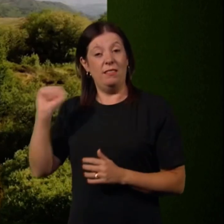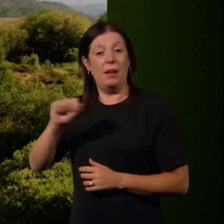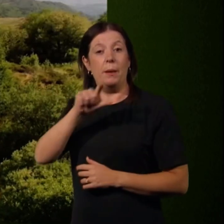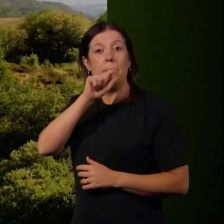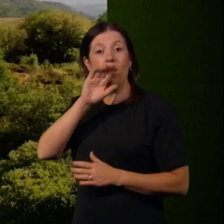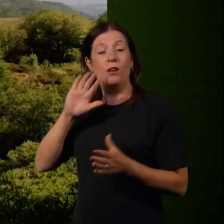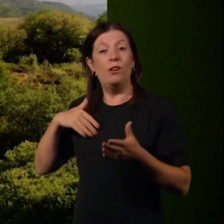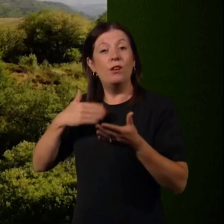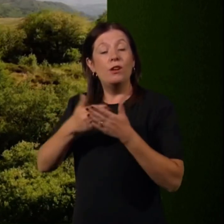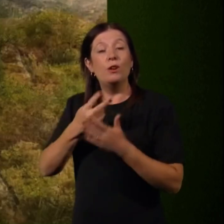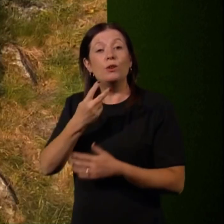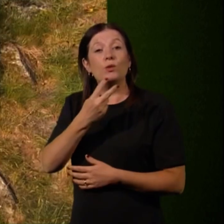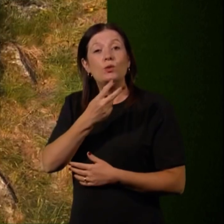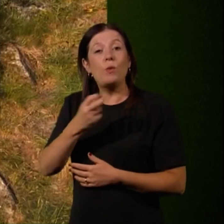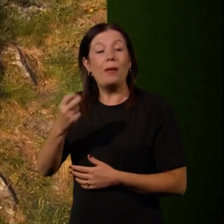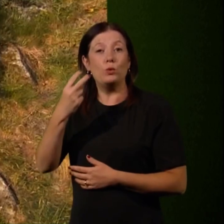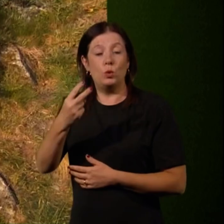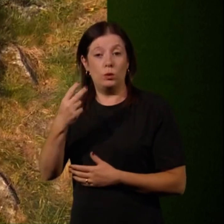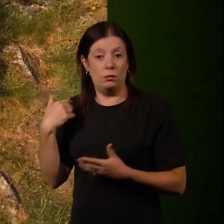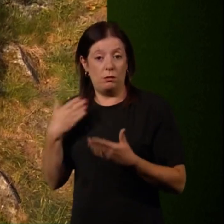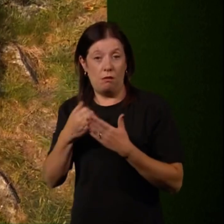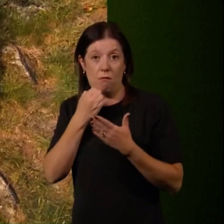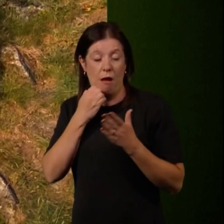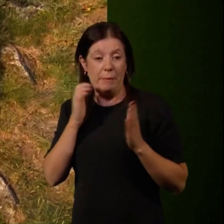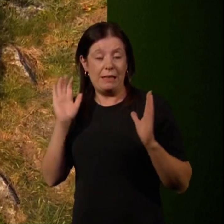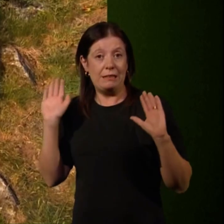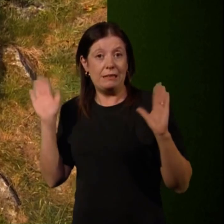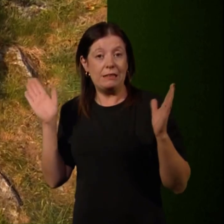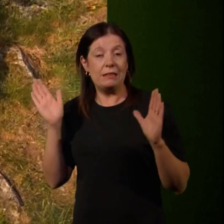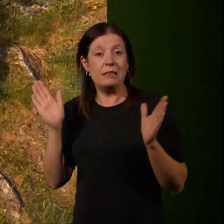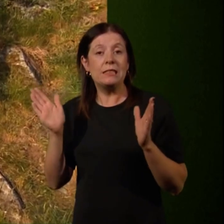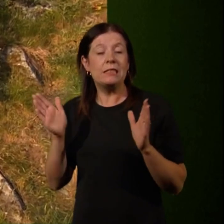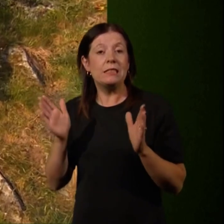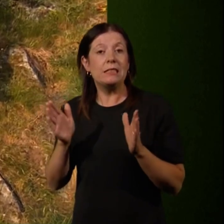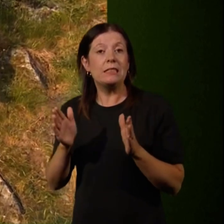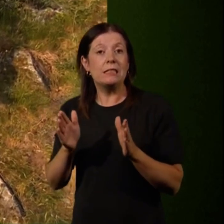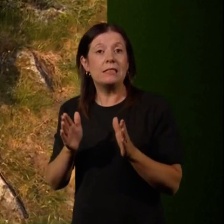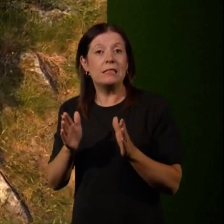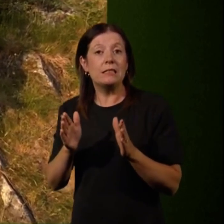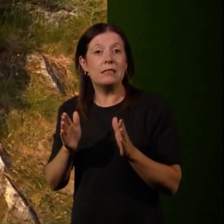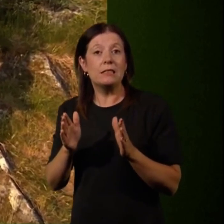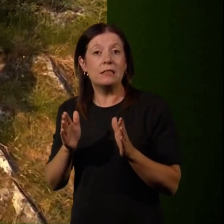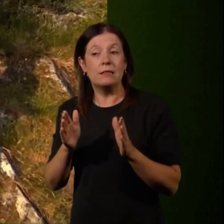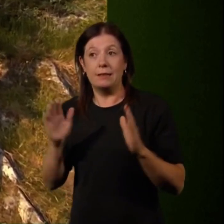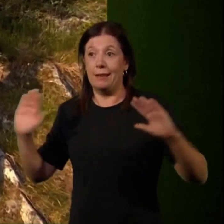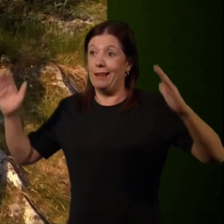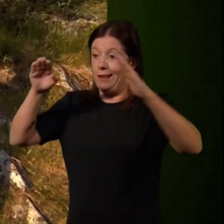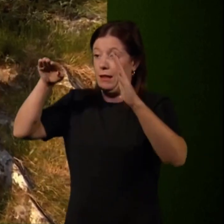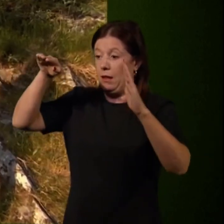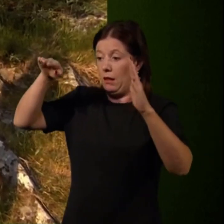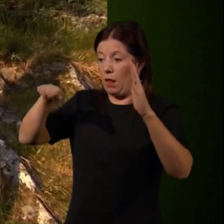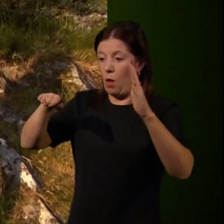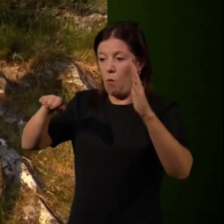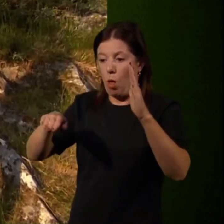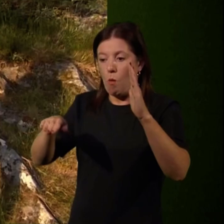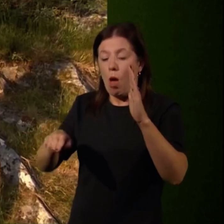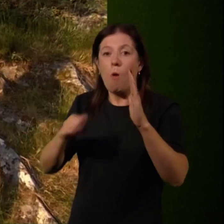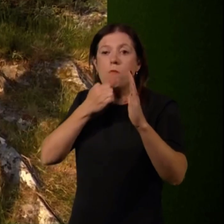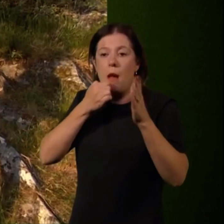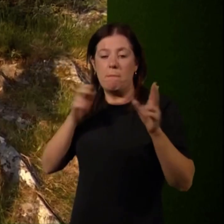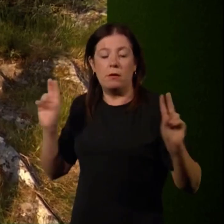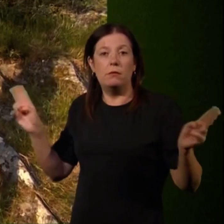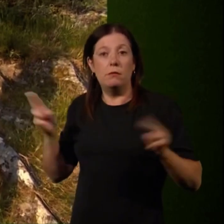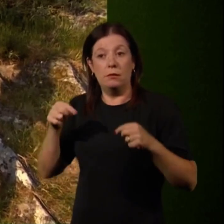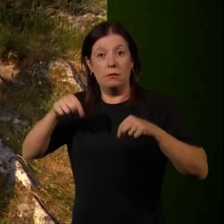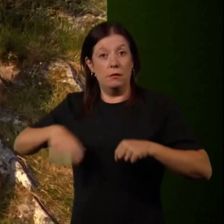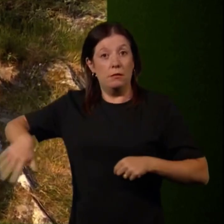since 2002. There's been an overall decline, especially at lower altitudes, and just last year the park saw a